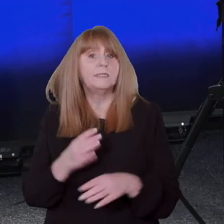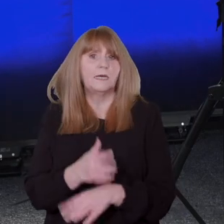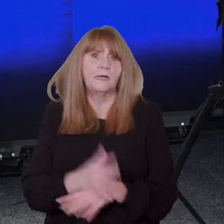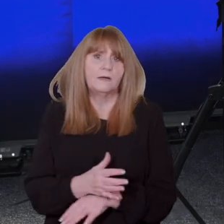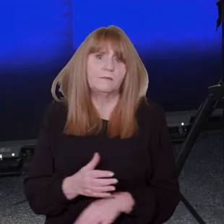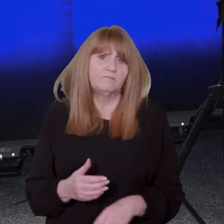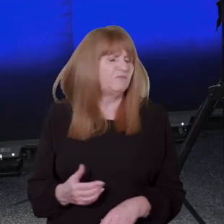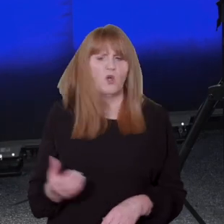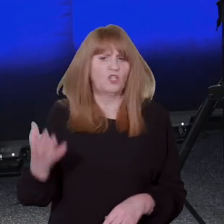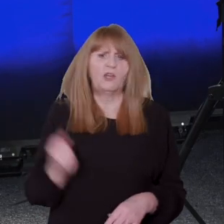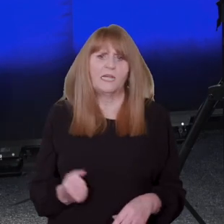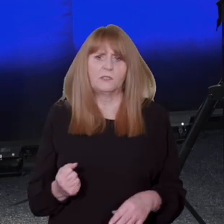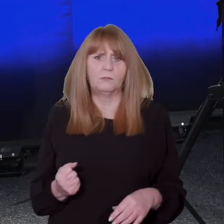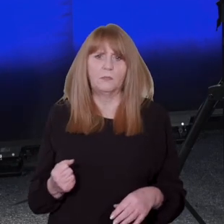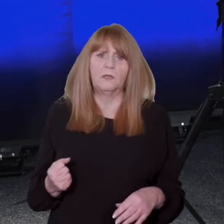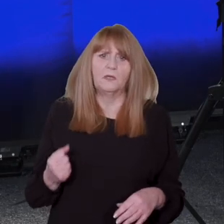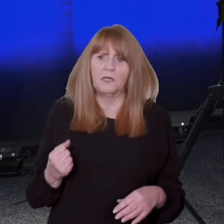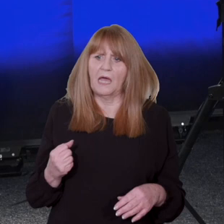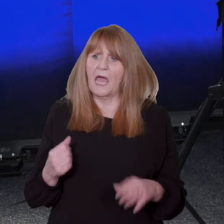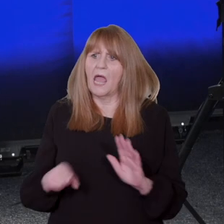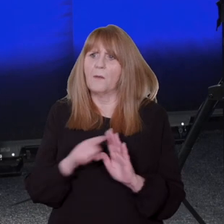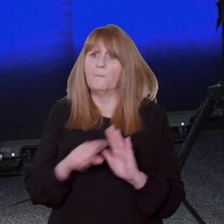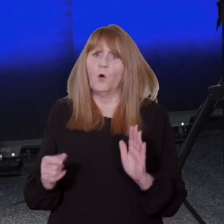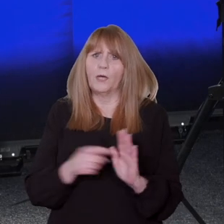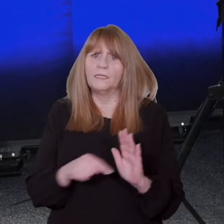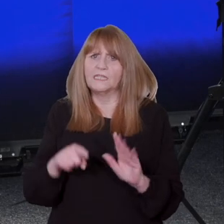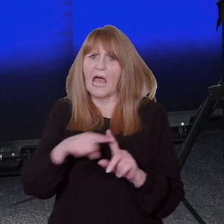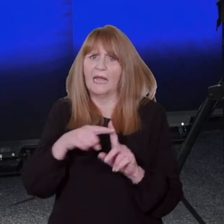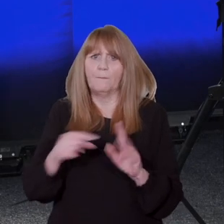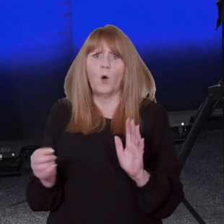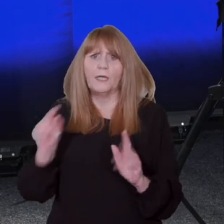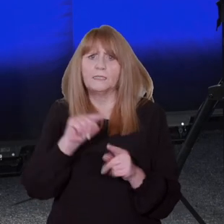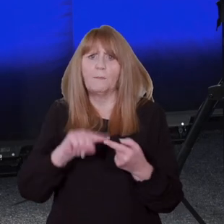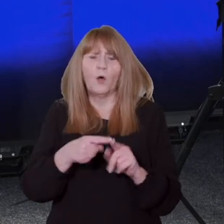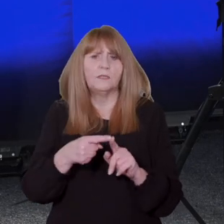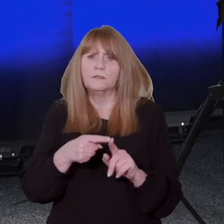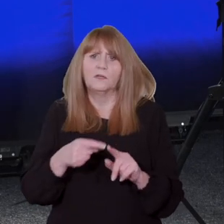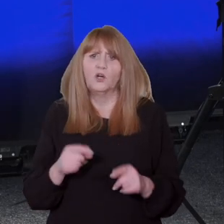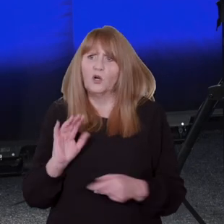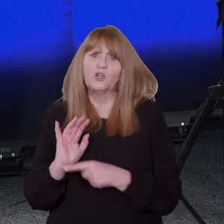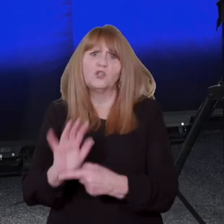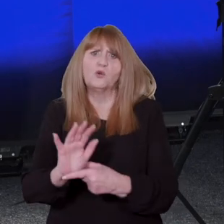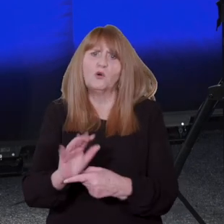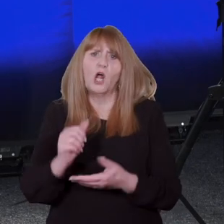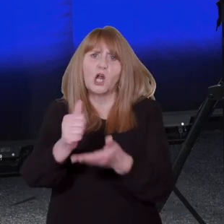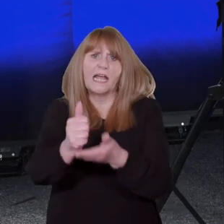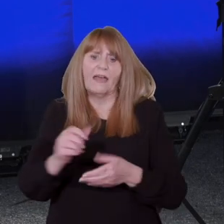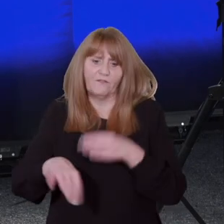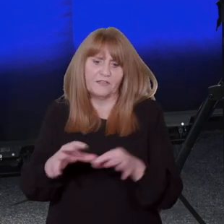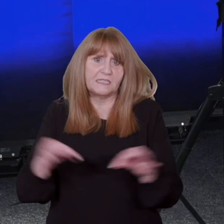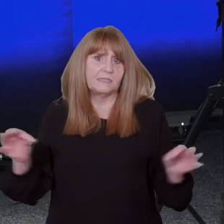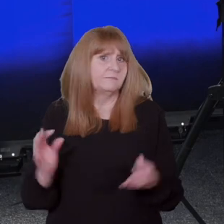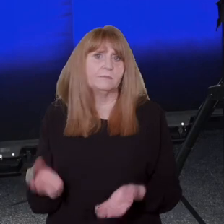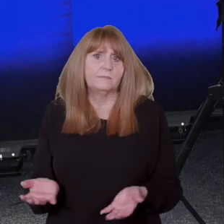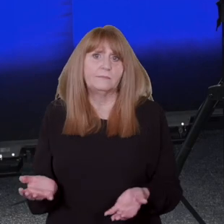trying to show how mature we are or how clever or gifted we are. It really is about picking up a sword